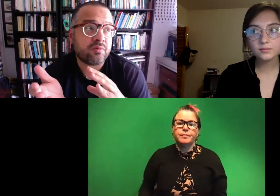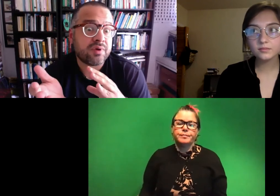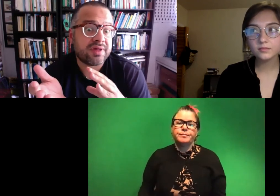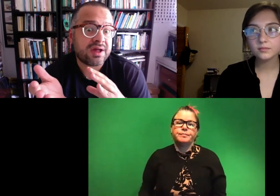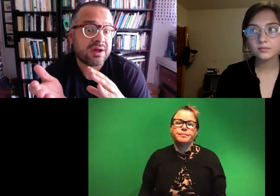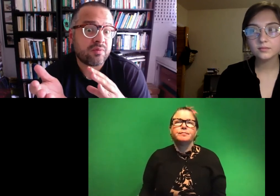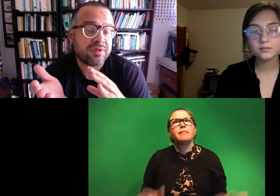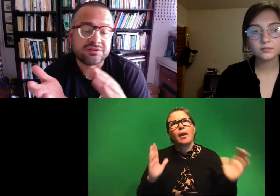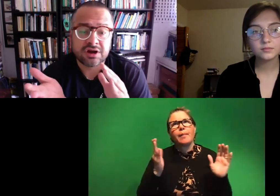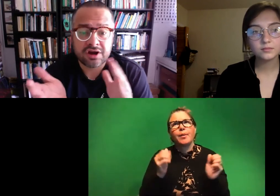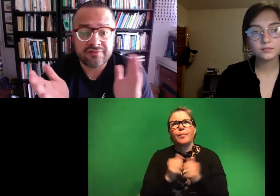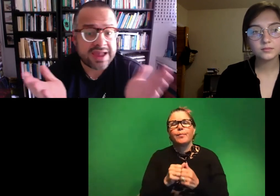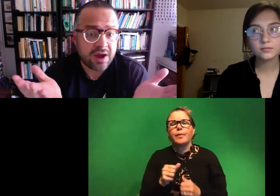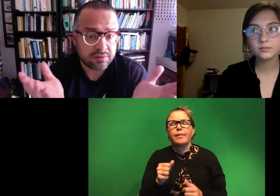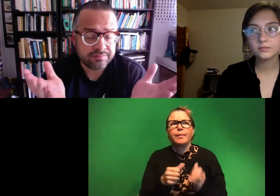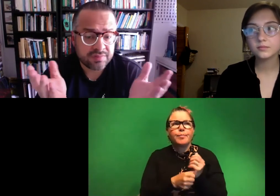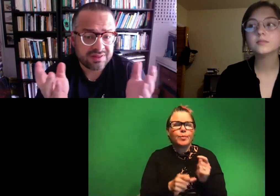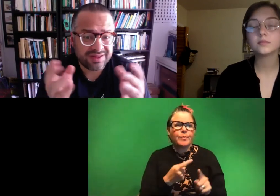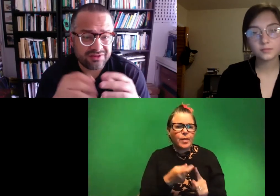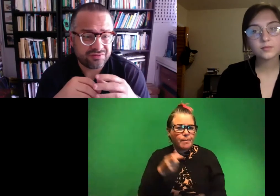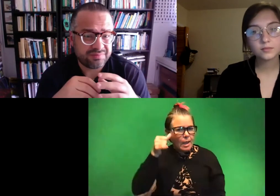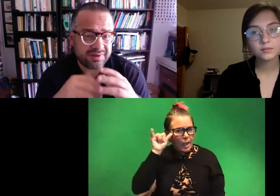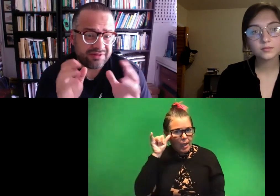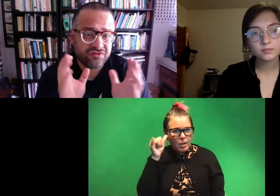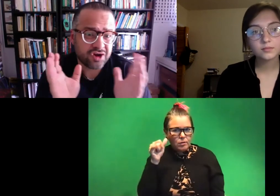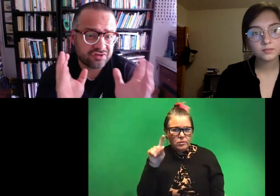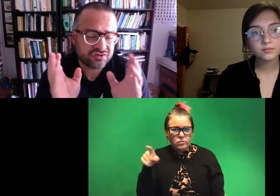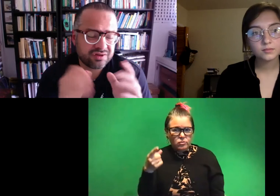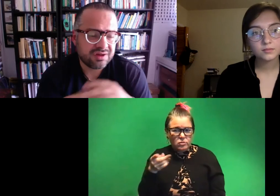it with the dung of a cow, that